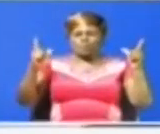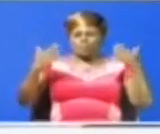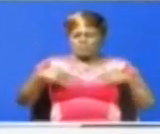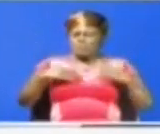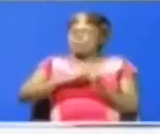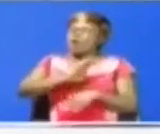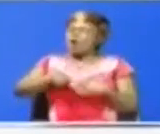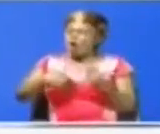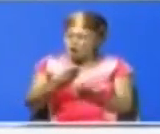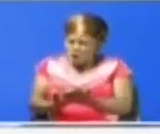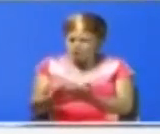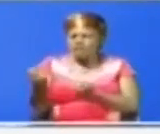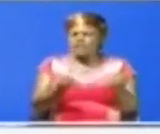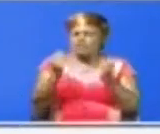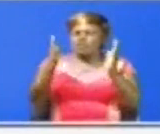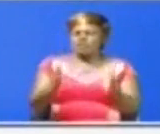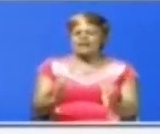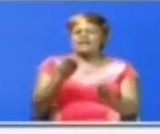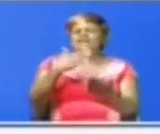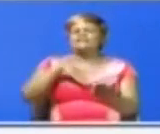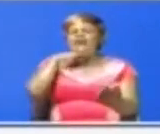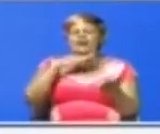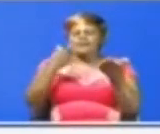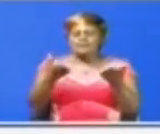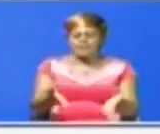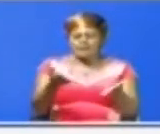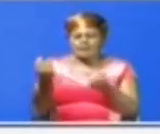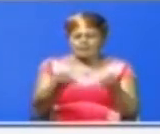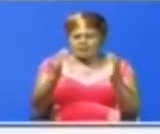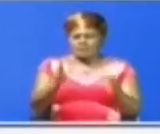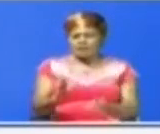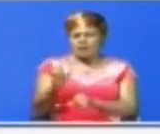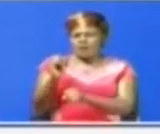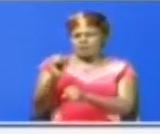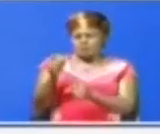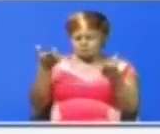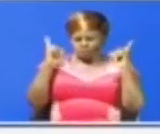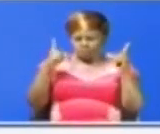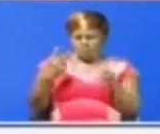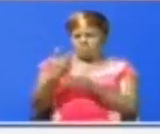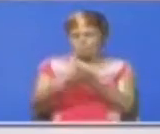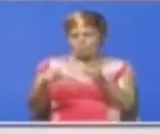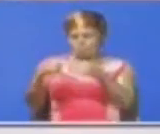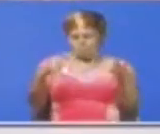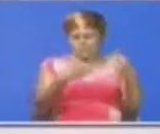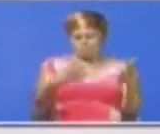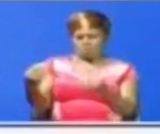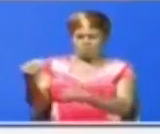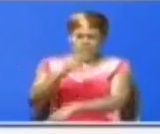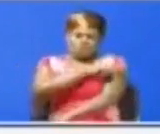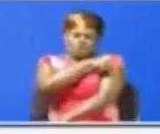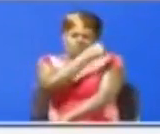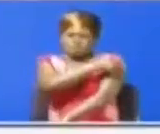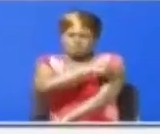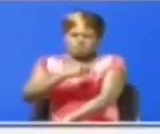matatu, including the driver, died at the scene. The driver of the trailer and his conductor were injured and were taken to the Rift Valley